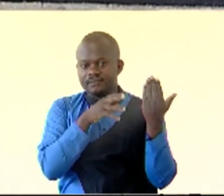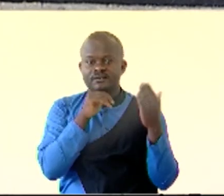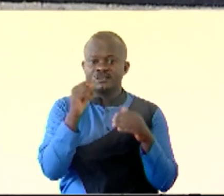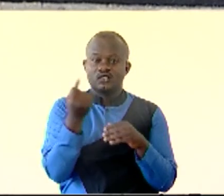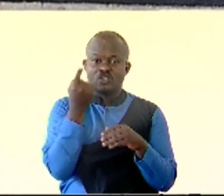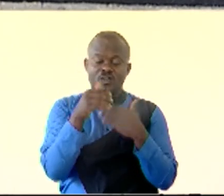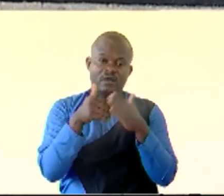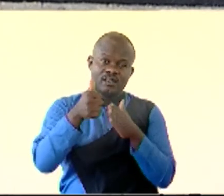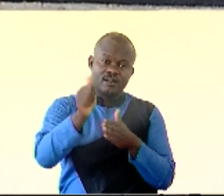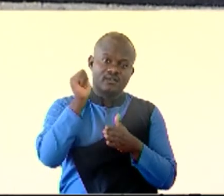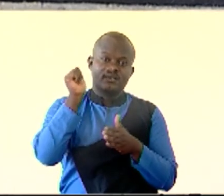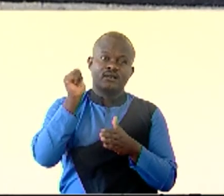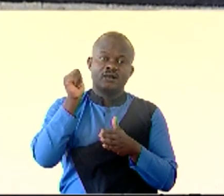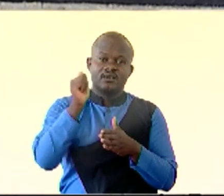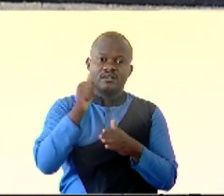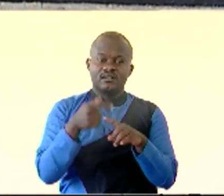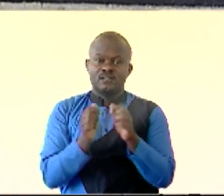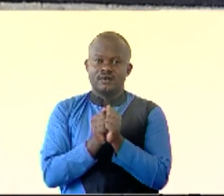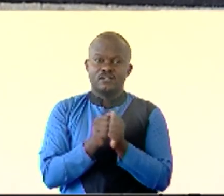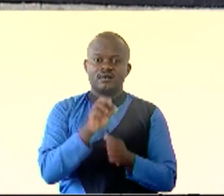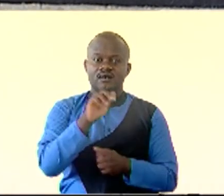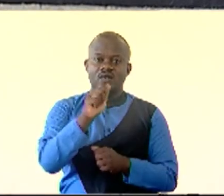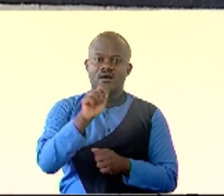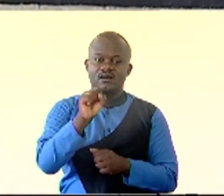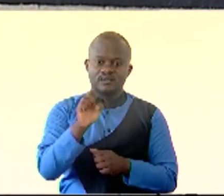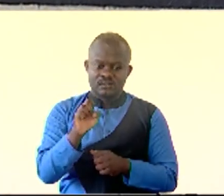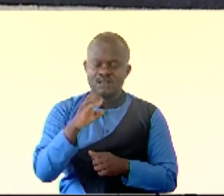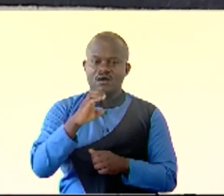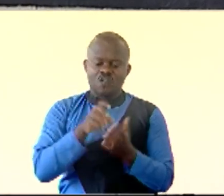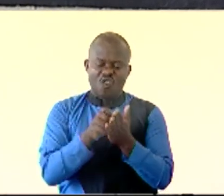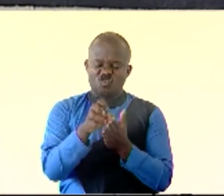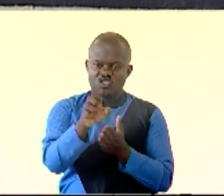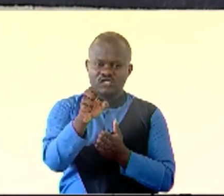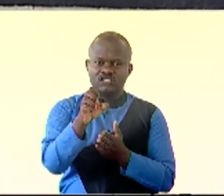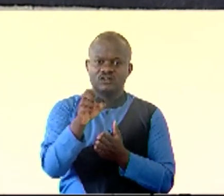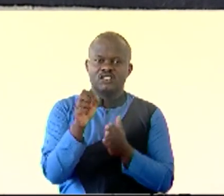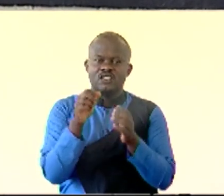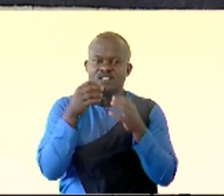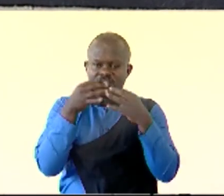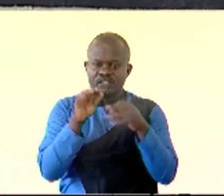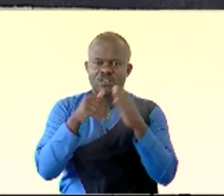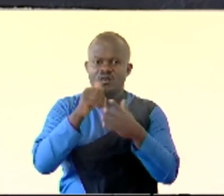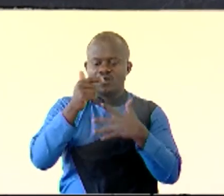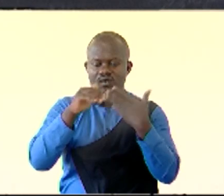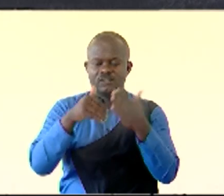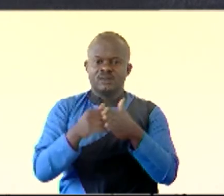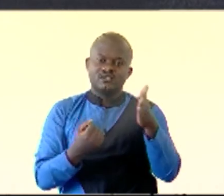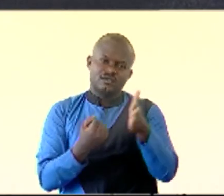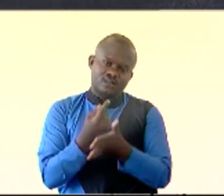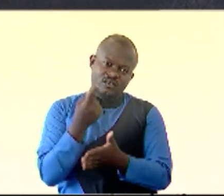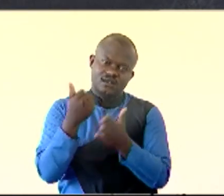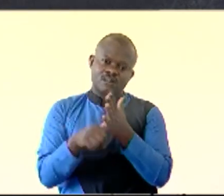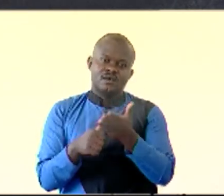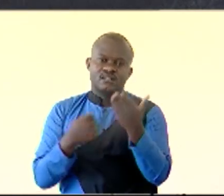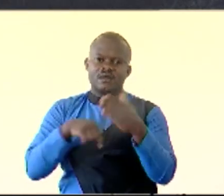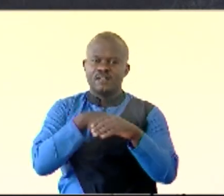that, rodents, rats, cockroaches, flea, all these are disease-causing agents. They